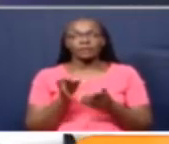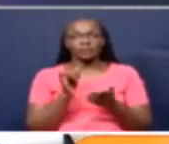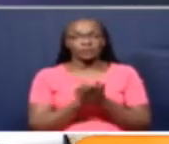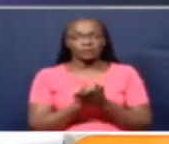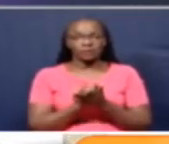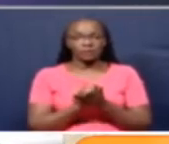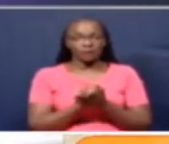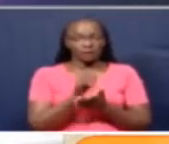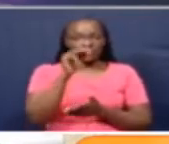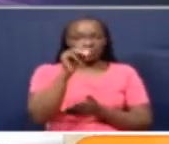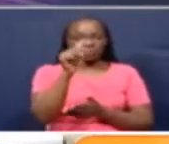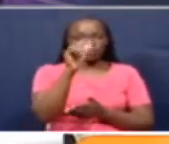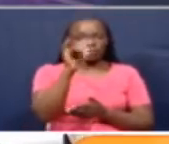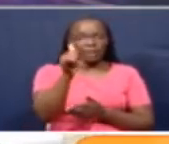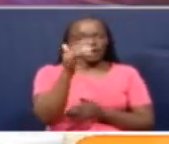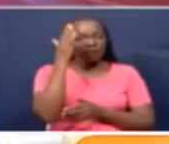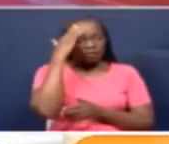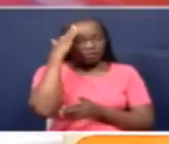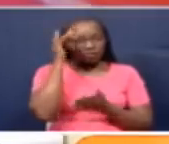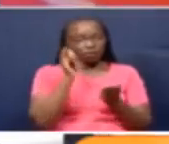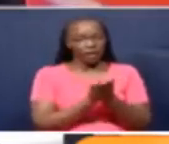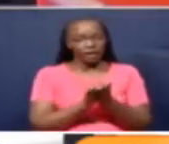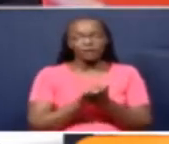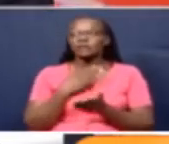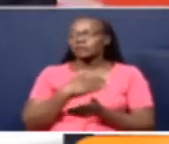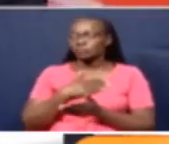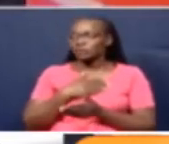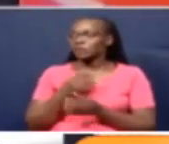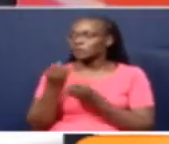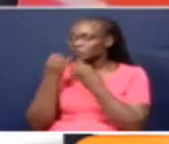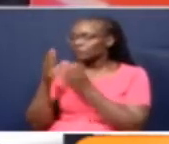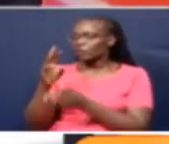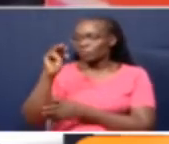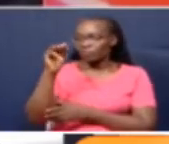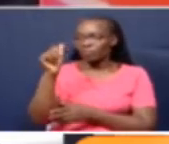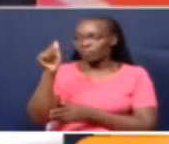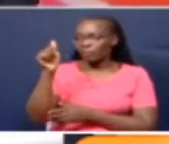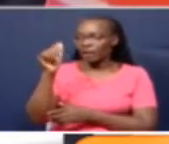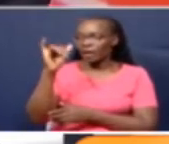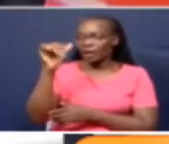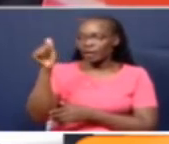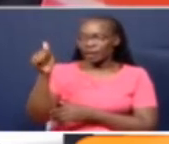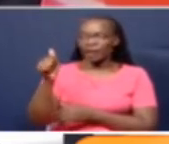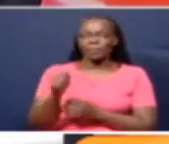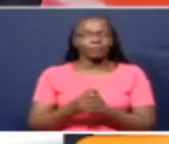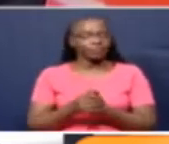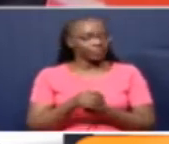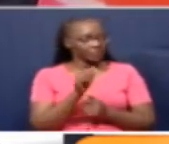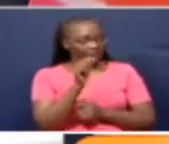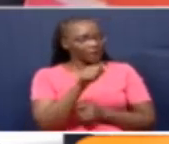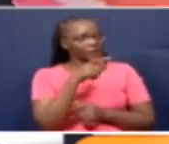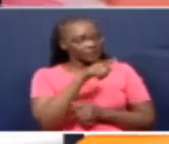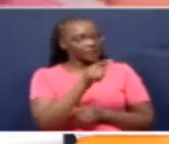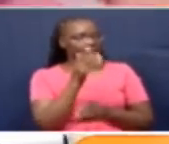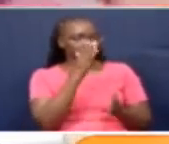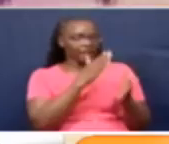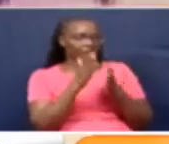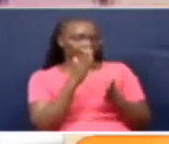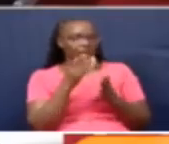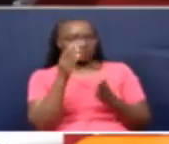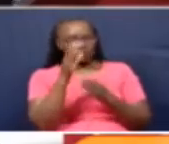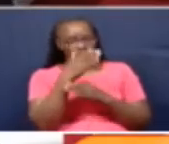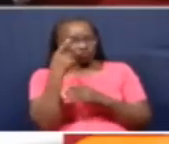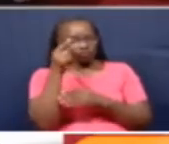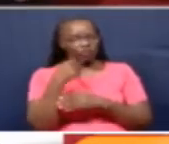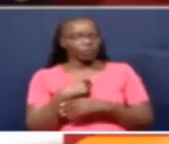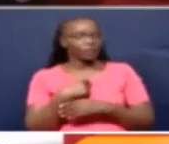does. She better. Well, tell Maya then to arrange, because Maya is the one arranging this song for me. She's a genius. You performed with her, haven't